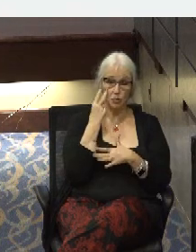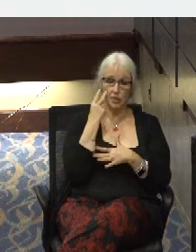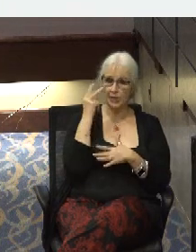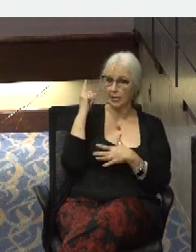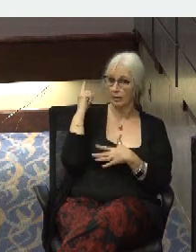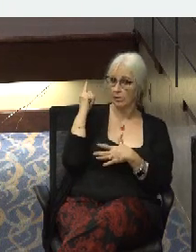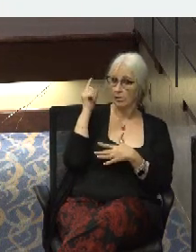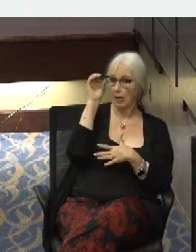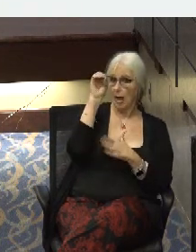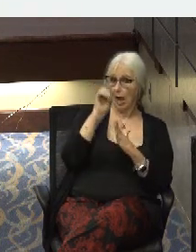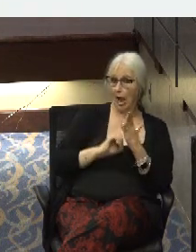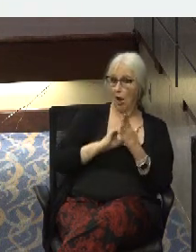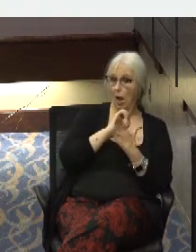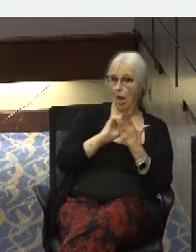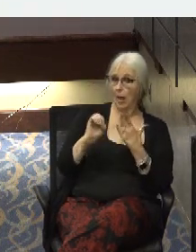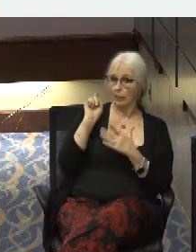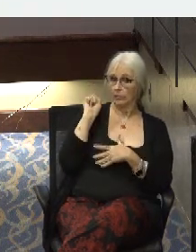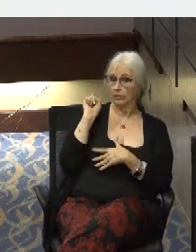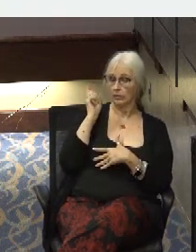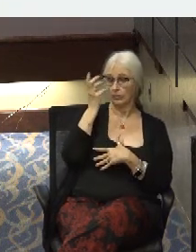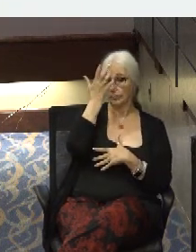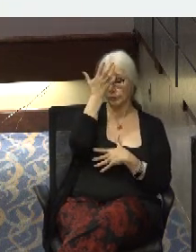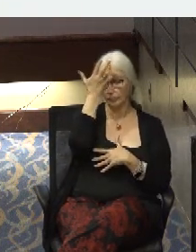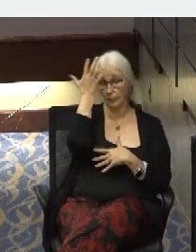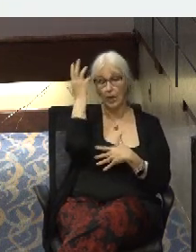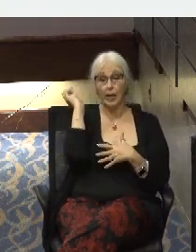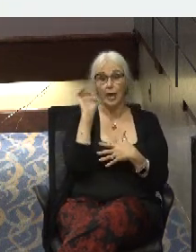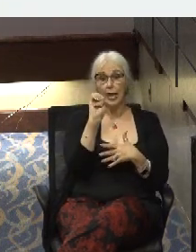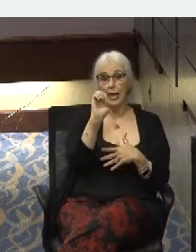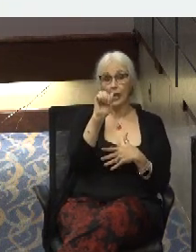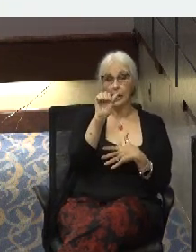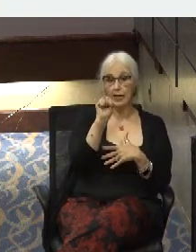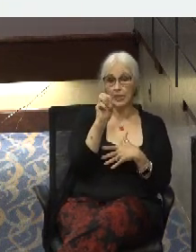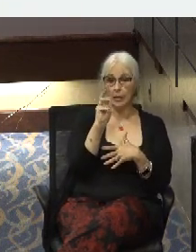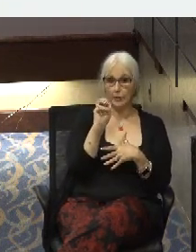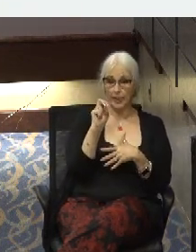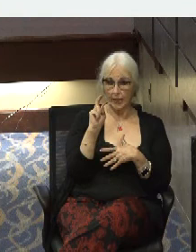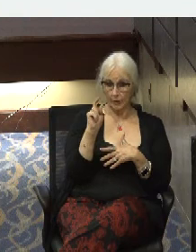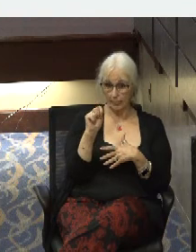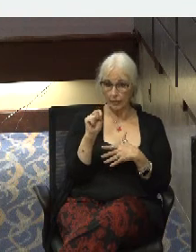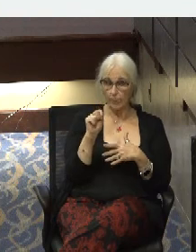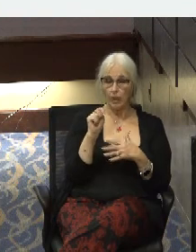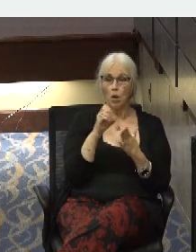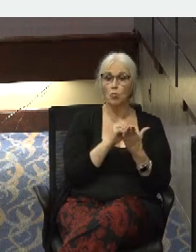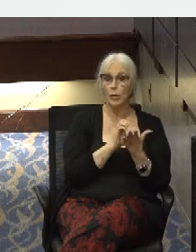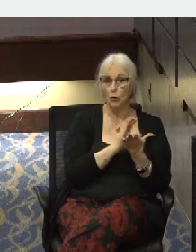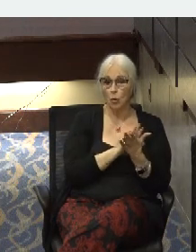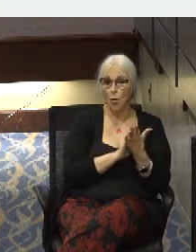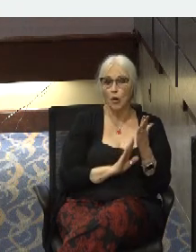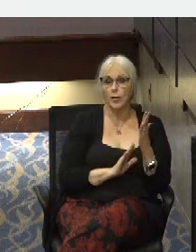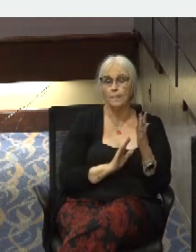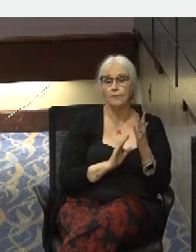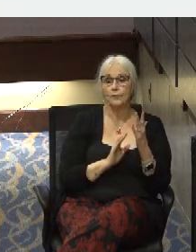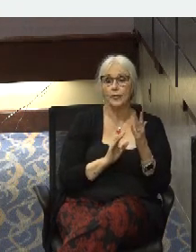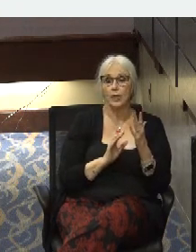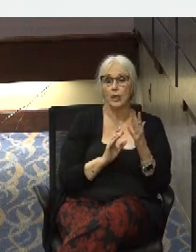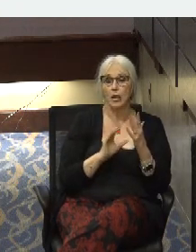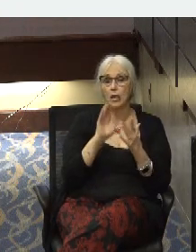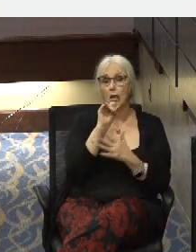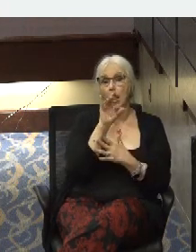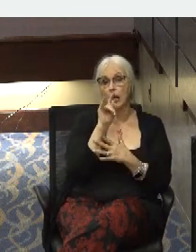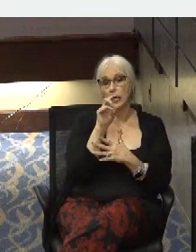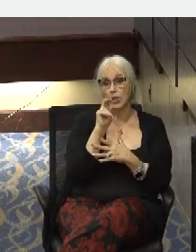there. The easements that were recorded by separate instrument for the development of Cottonwood